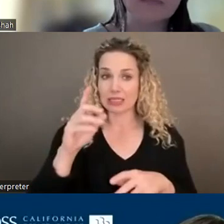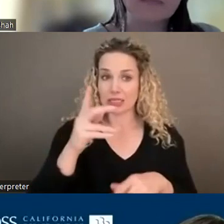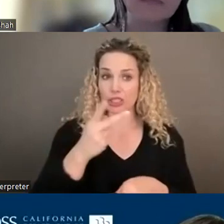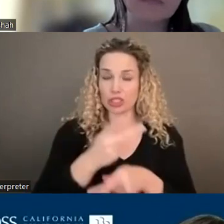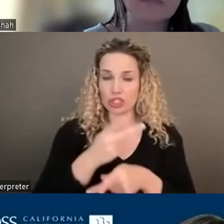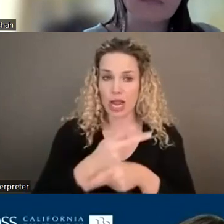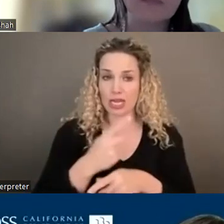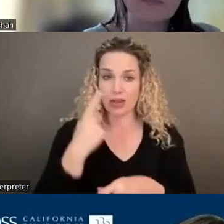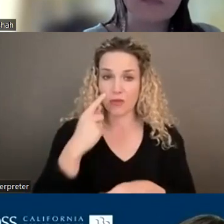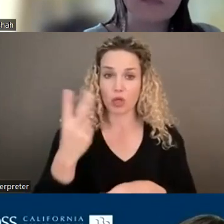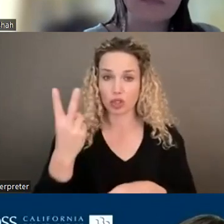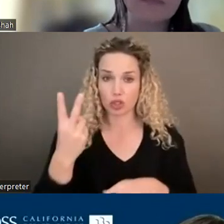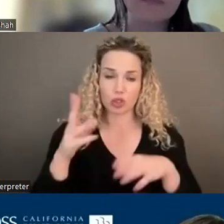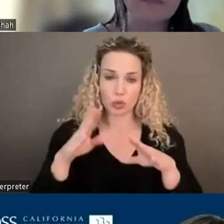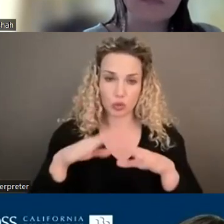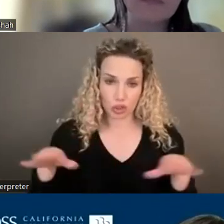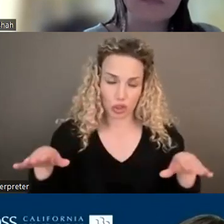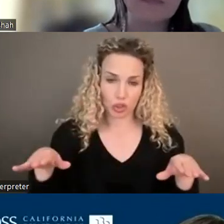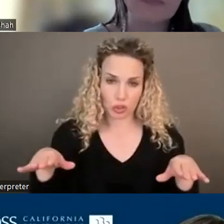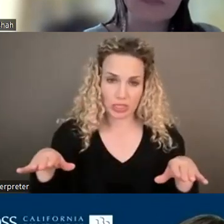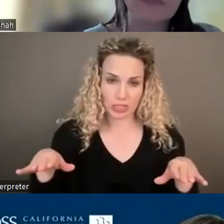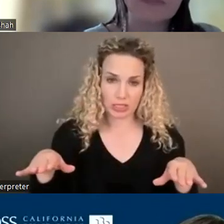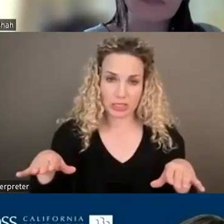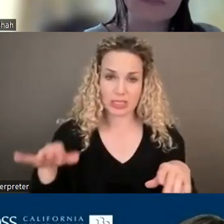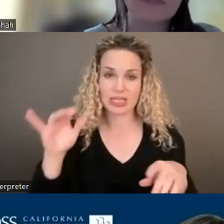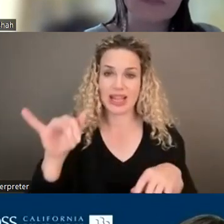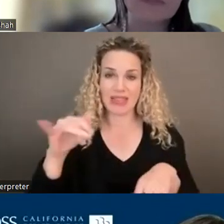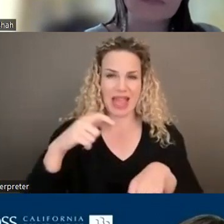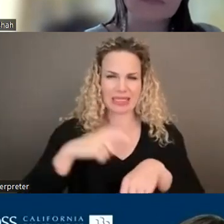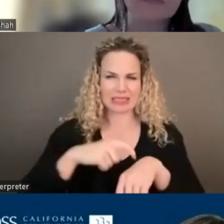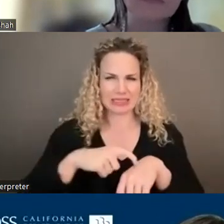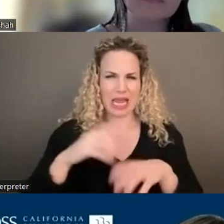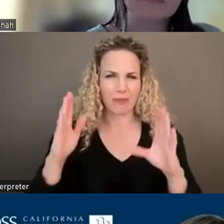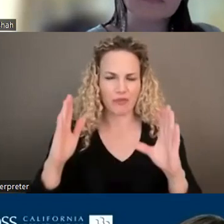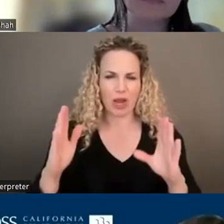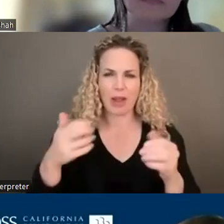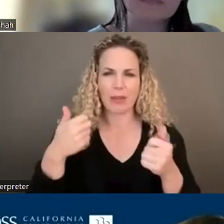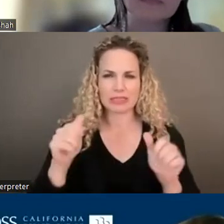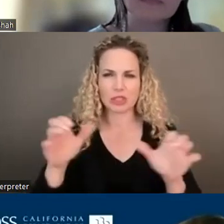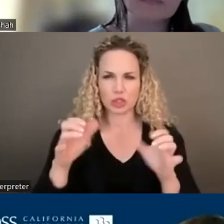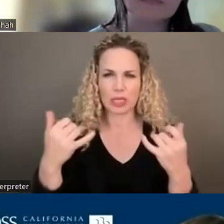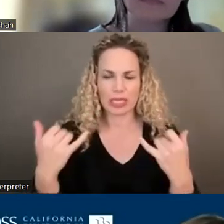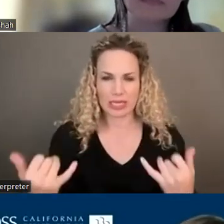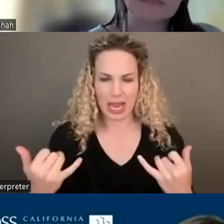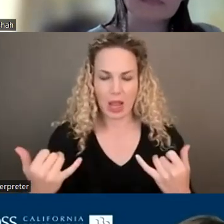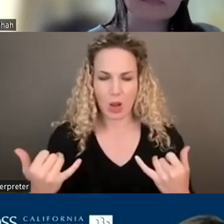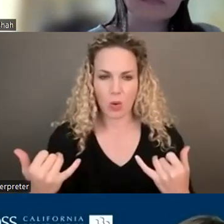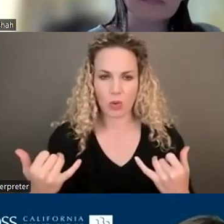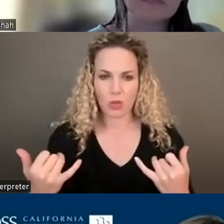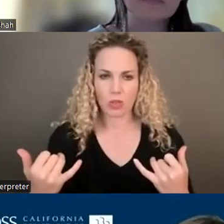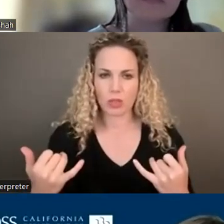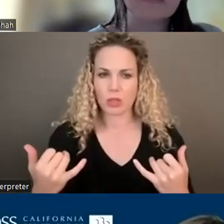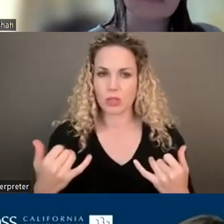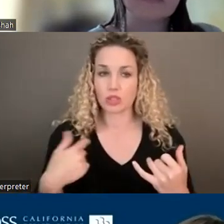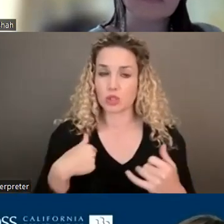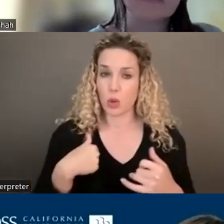for 2 children in that time frame and I'm still doing it now. So would I